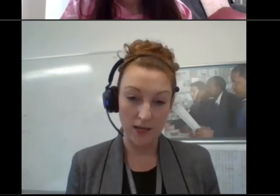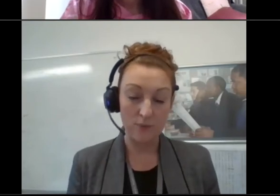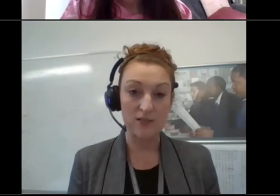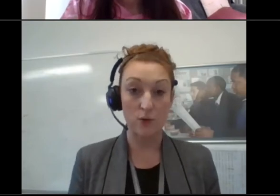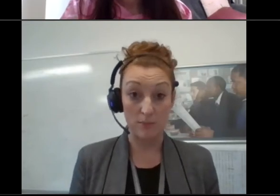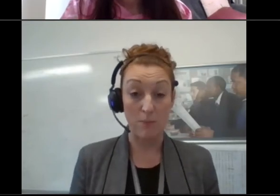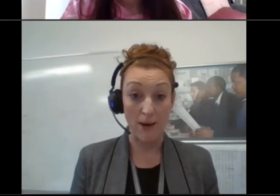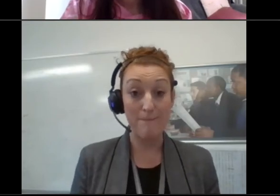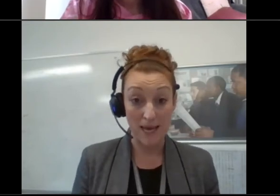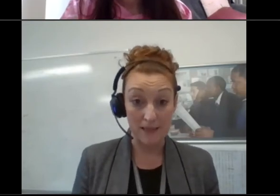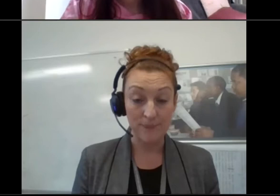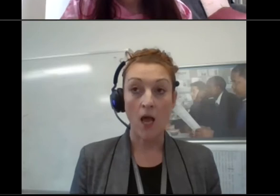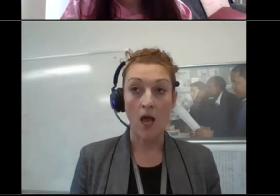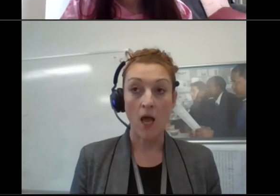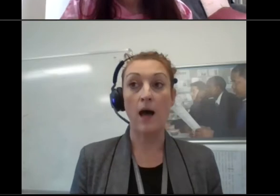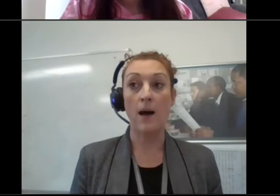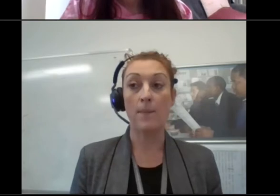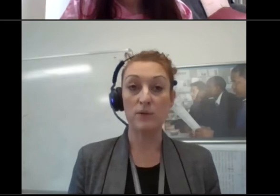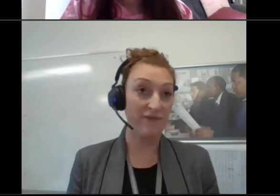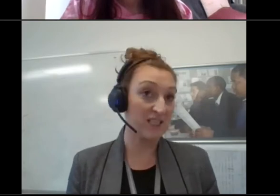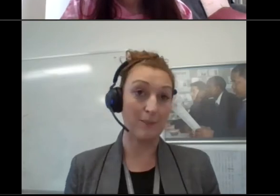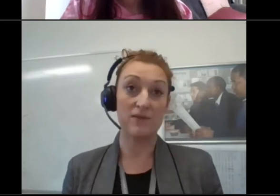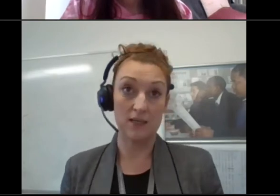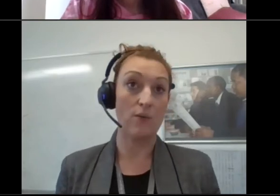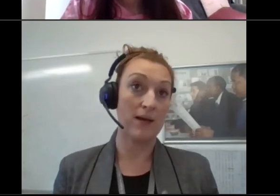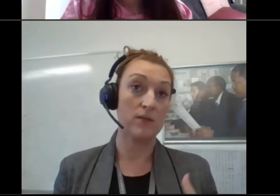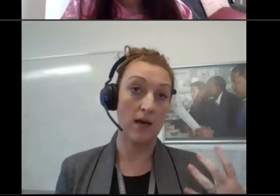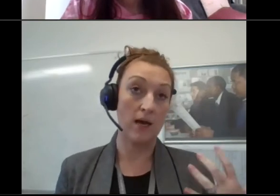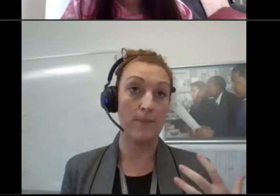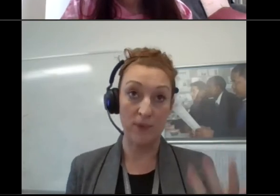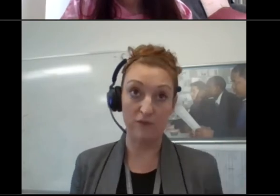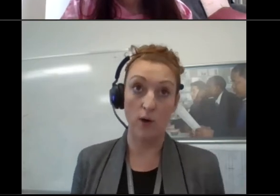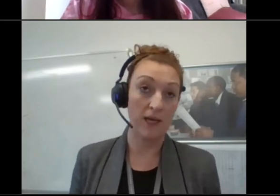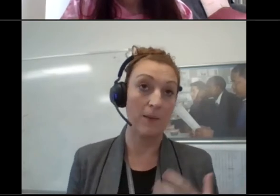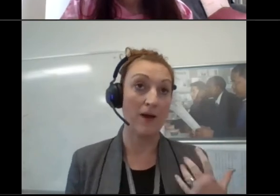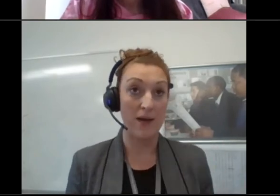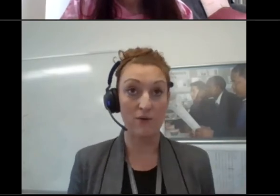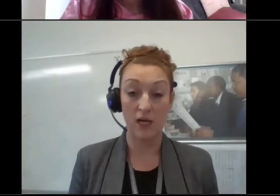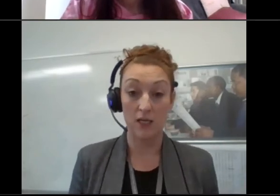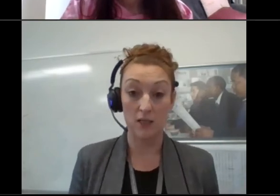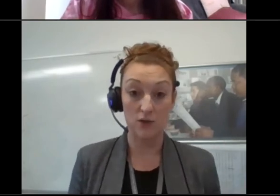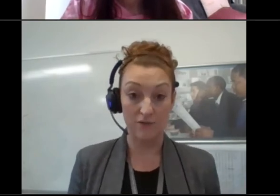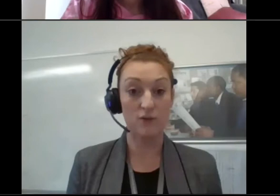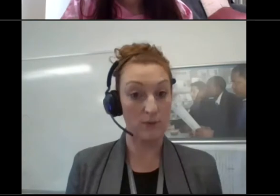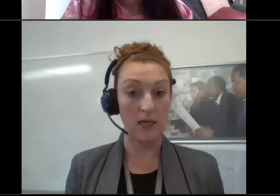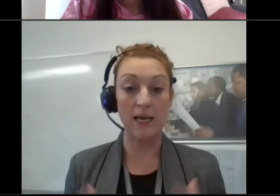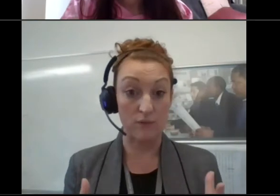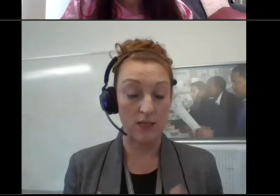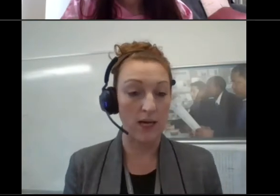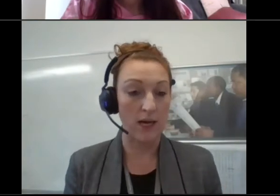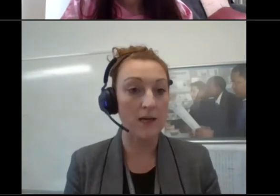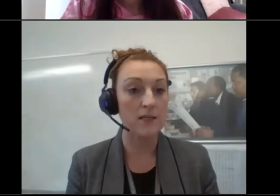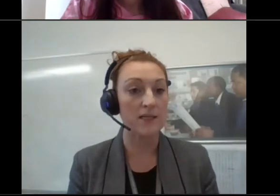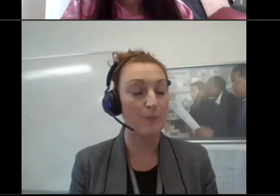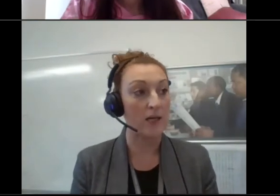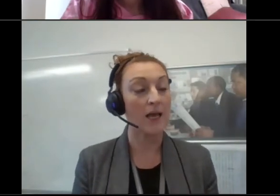you to identify who the at-risk groups might be? There was a fantastic piece of data around knife crime that came out of the Mayor for London's office